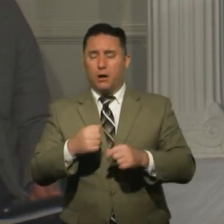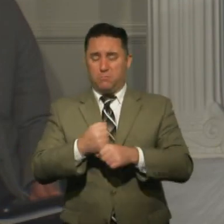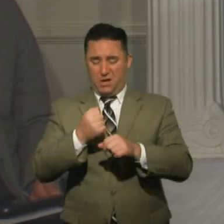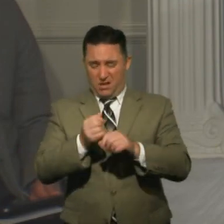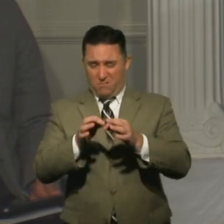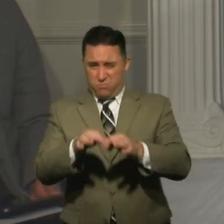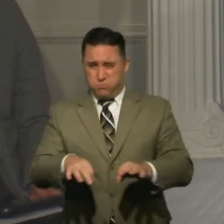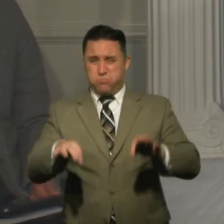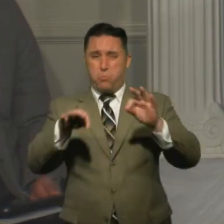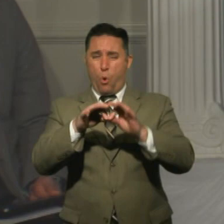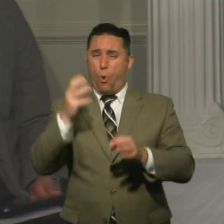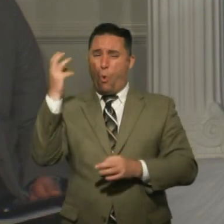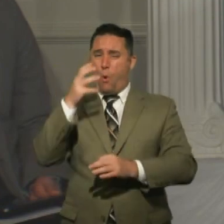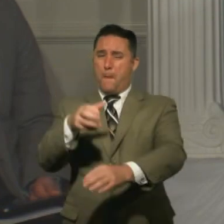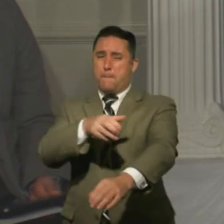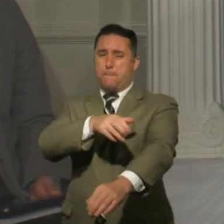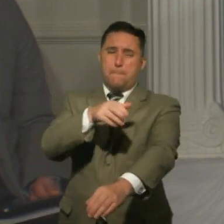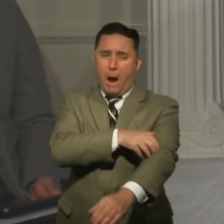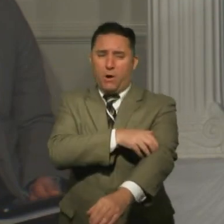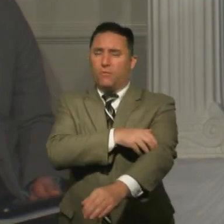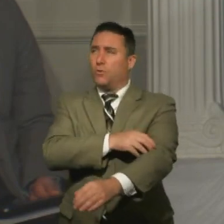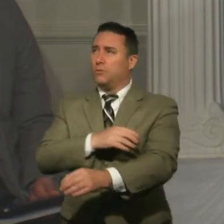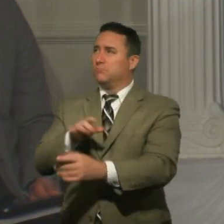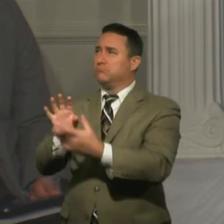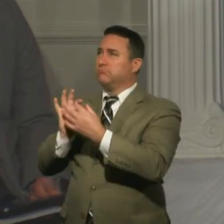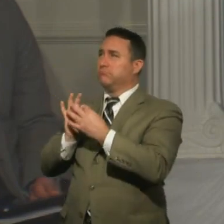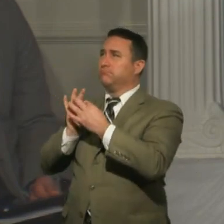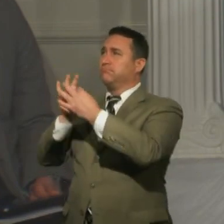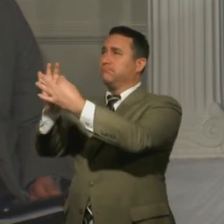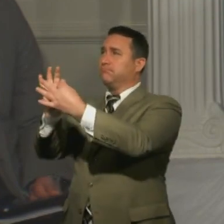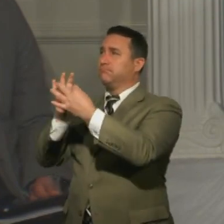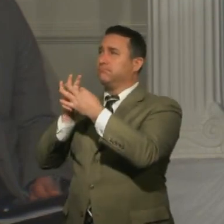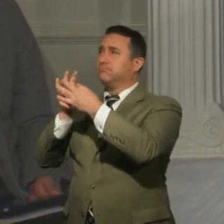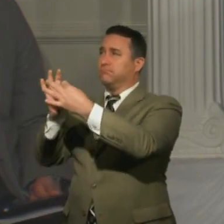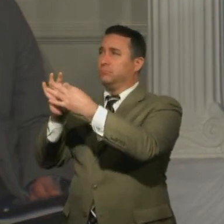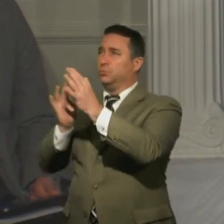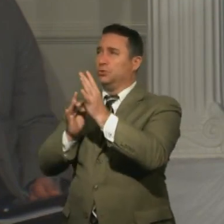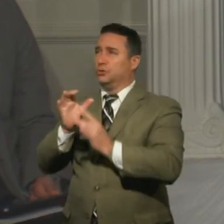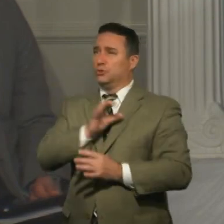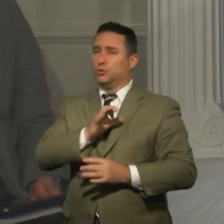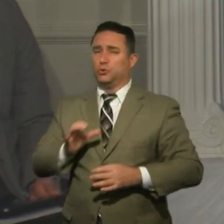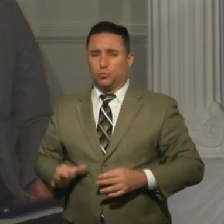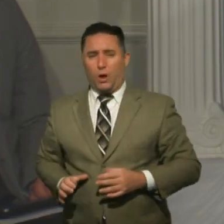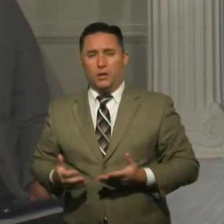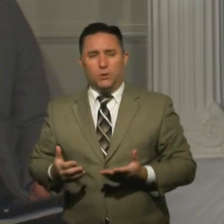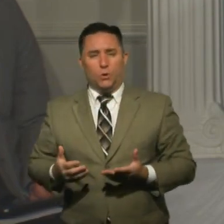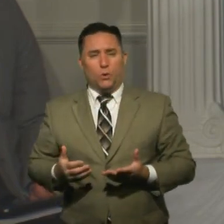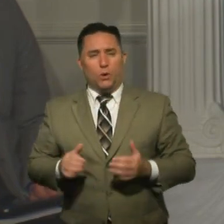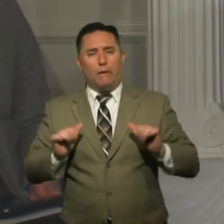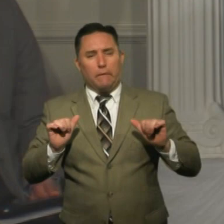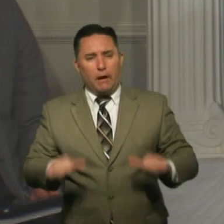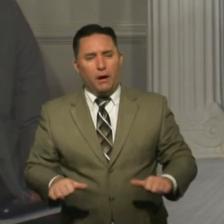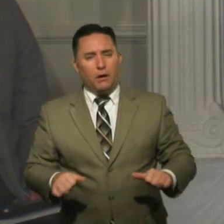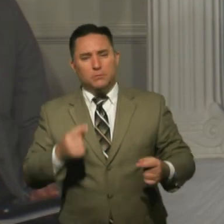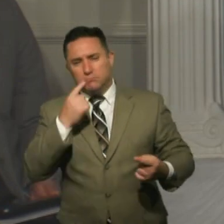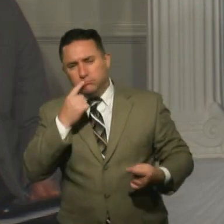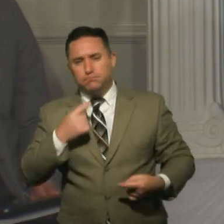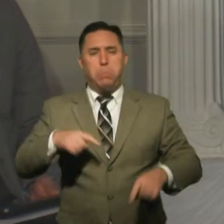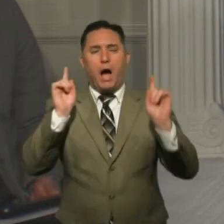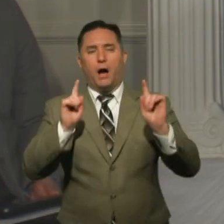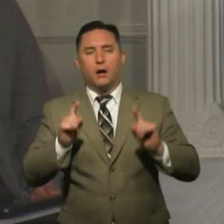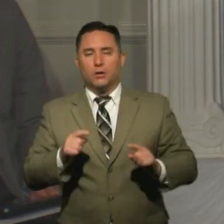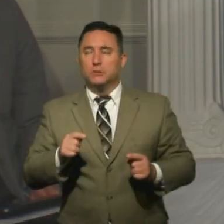magnifying how powerful a personal relationship with Jesus Christ can be. Do you